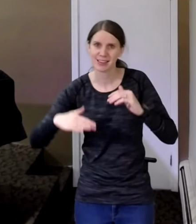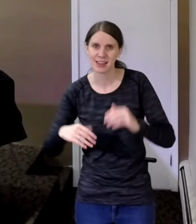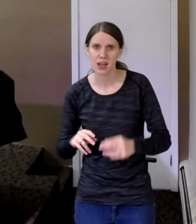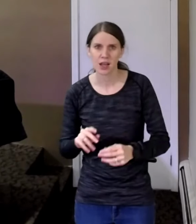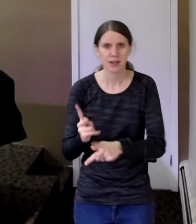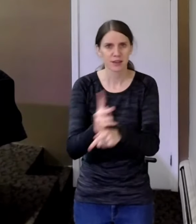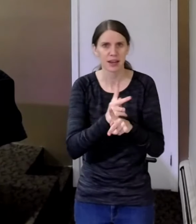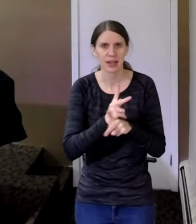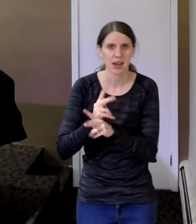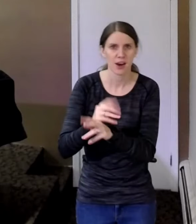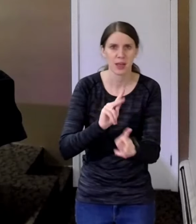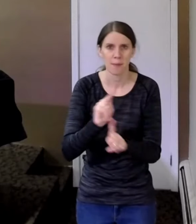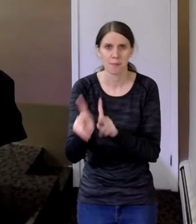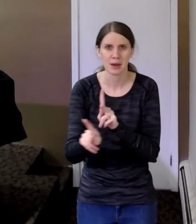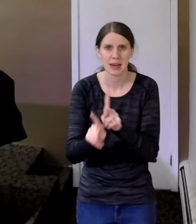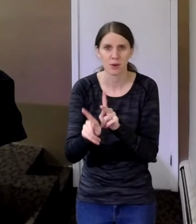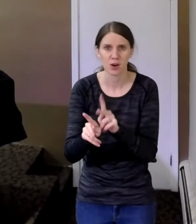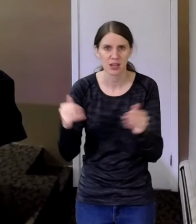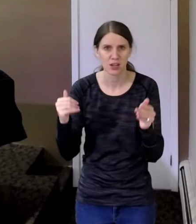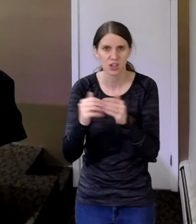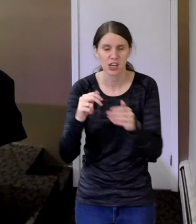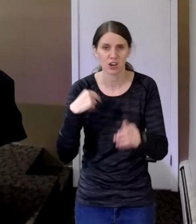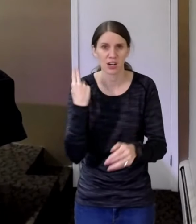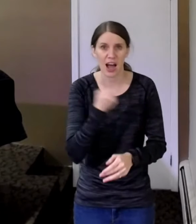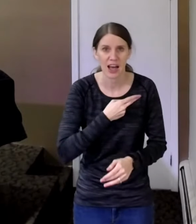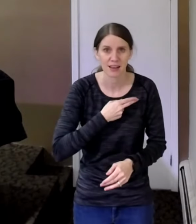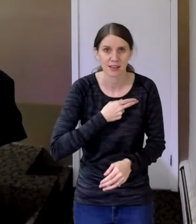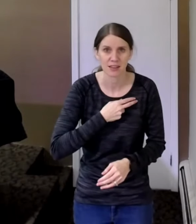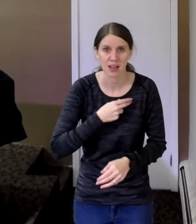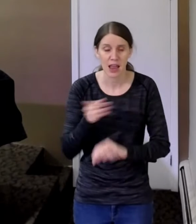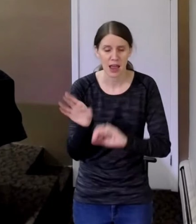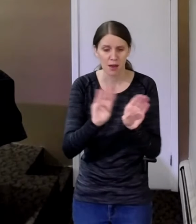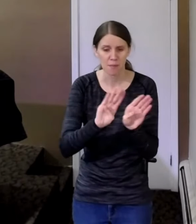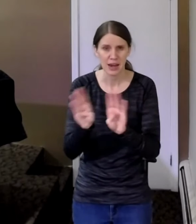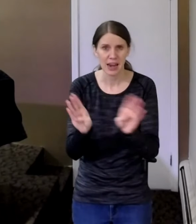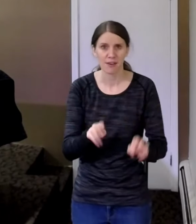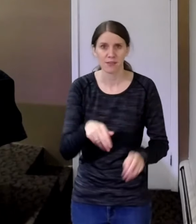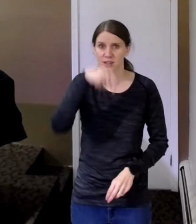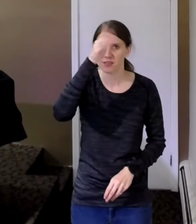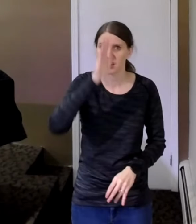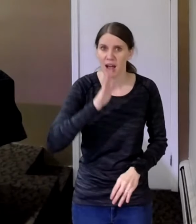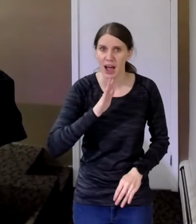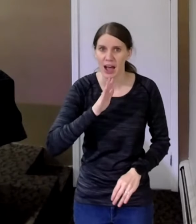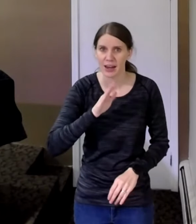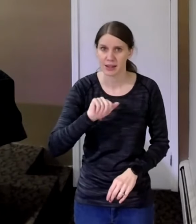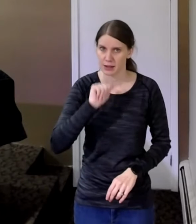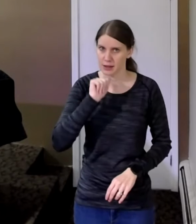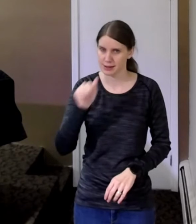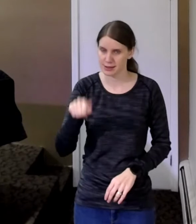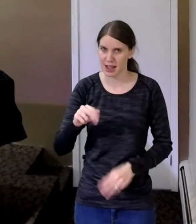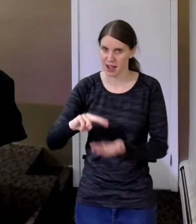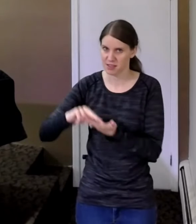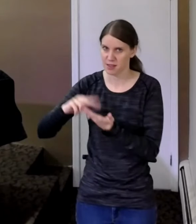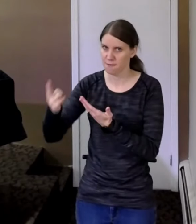the attributes of Christ instead of the attributes of a fallen human?